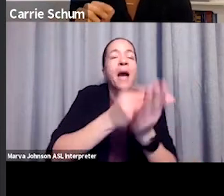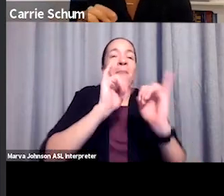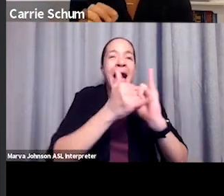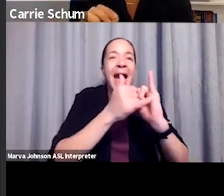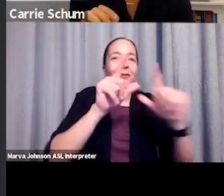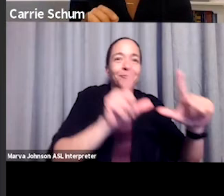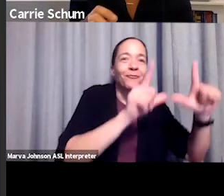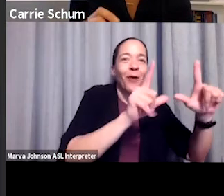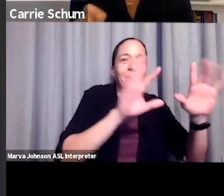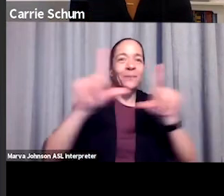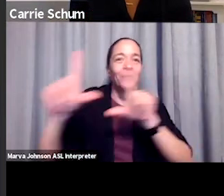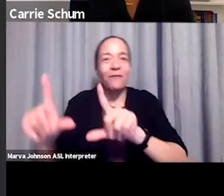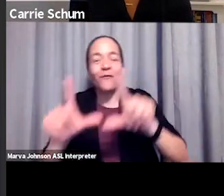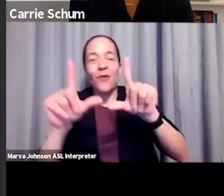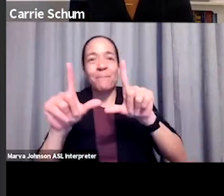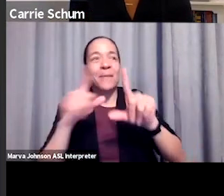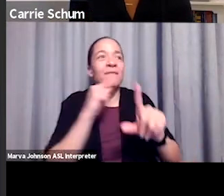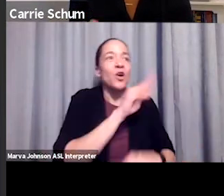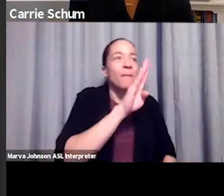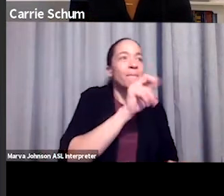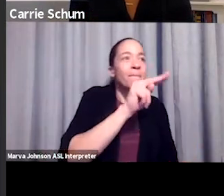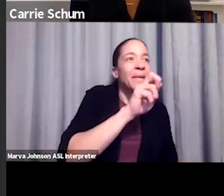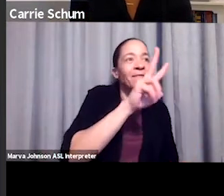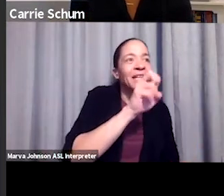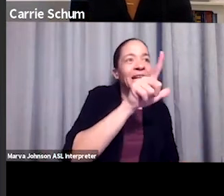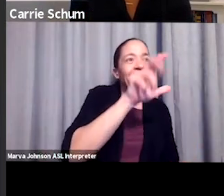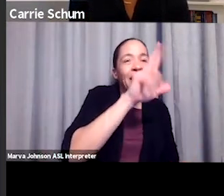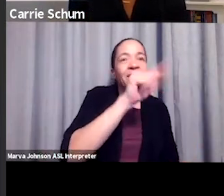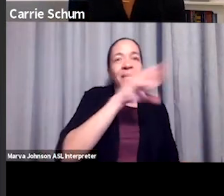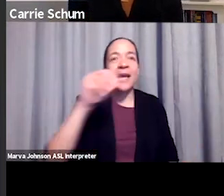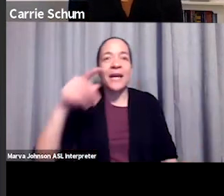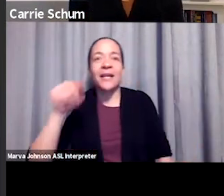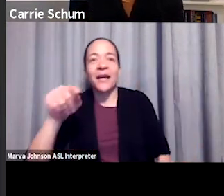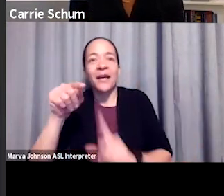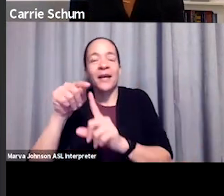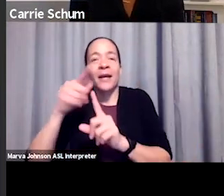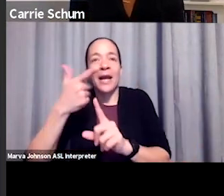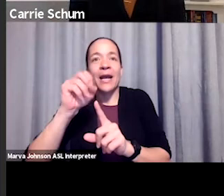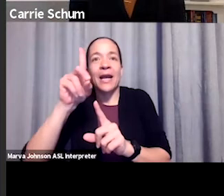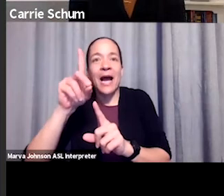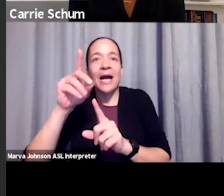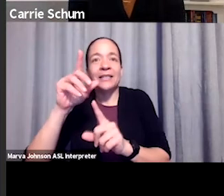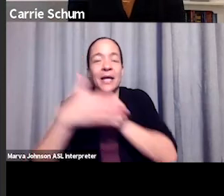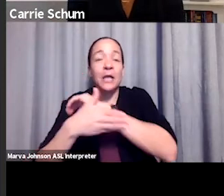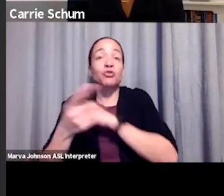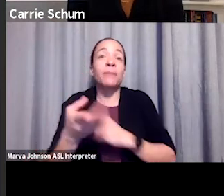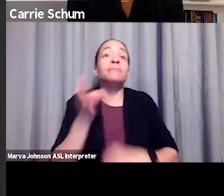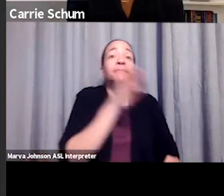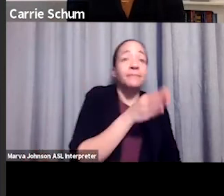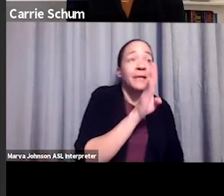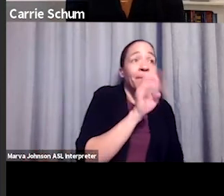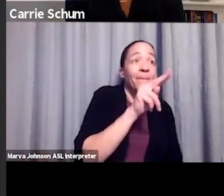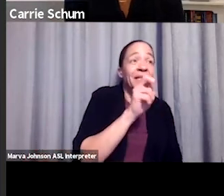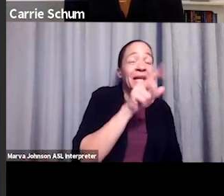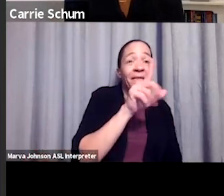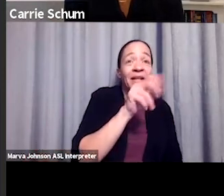the sort of flashpoints for each of these audiences is a little bit different. So with your benevolent idealists, you talk about living wages so that